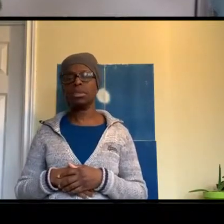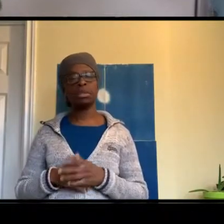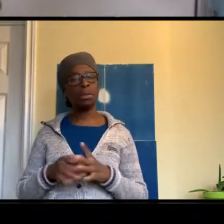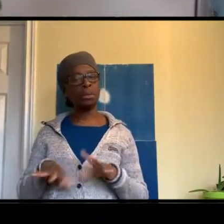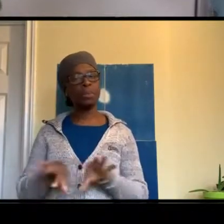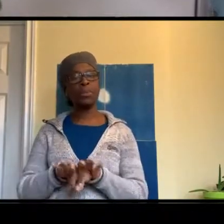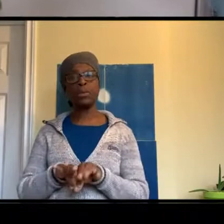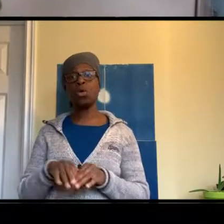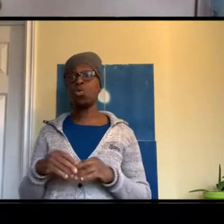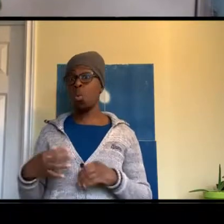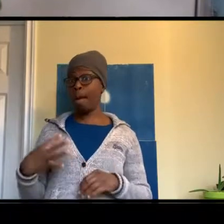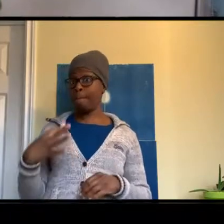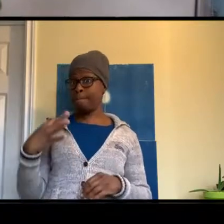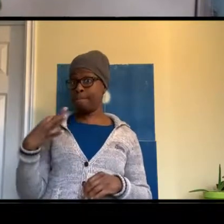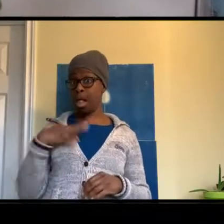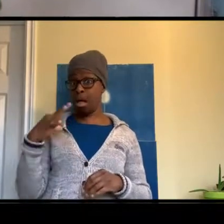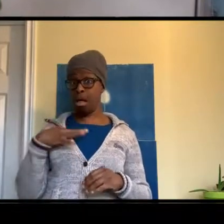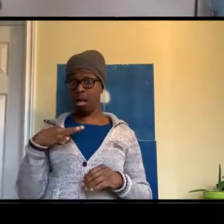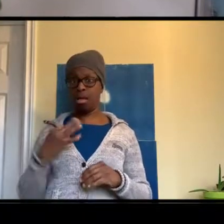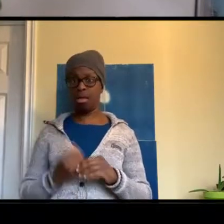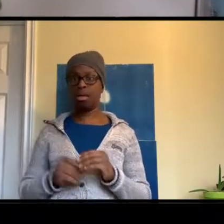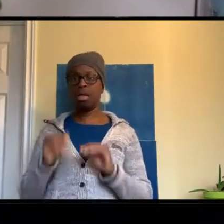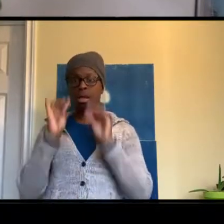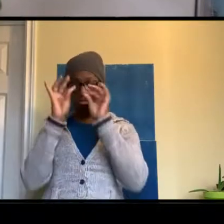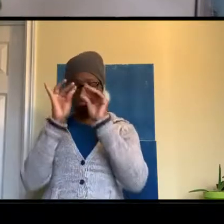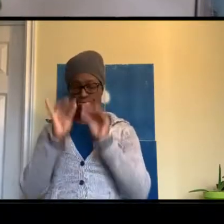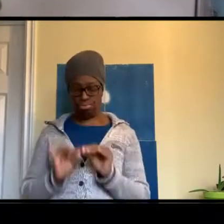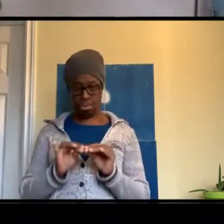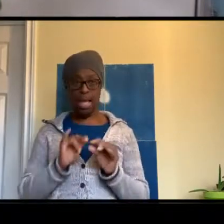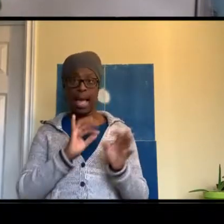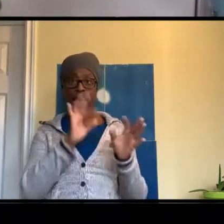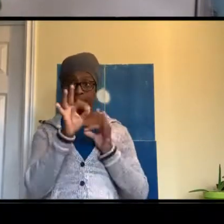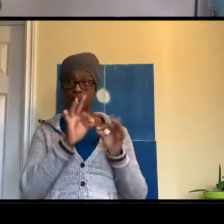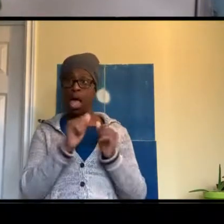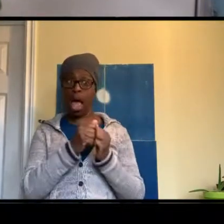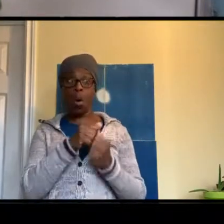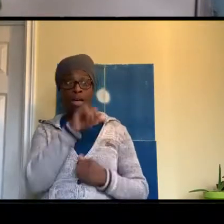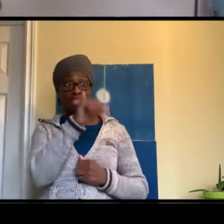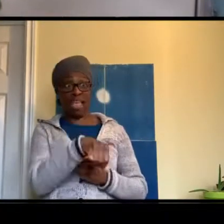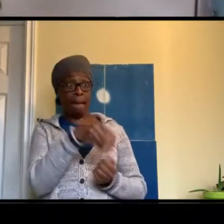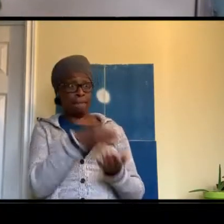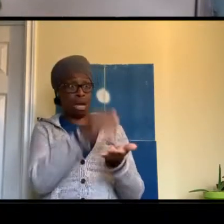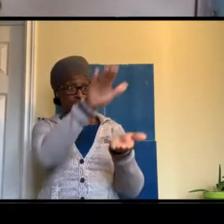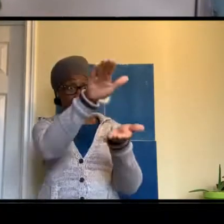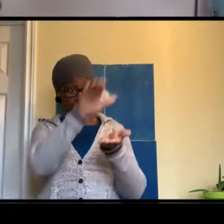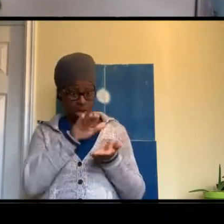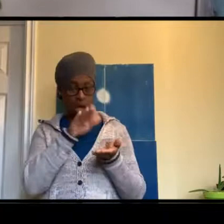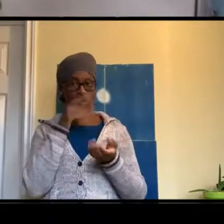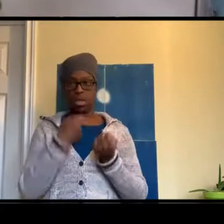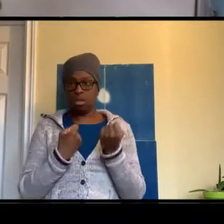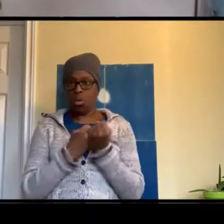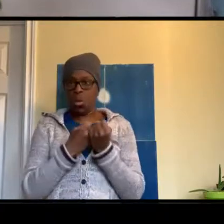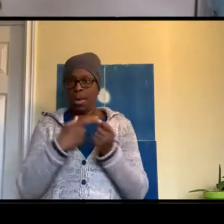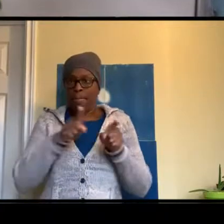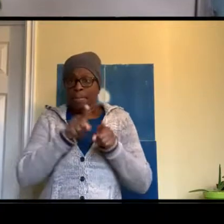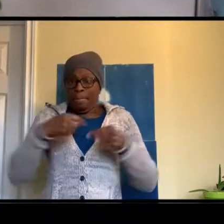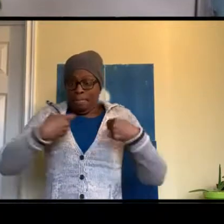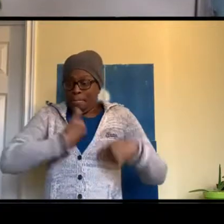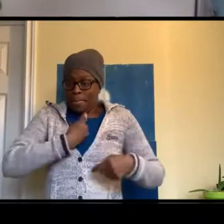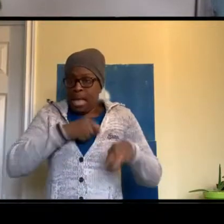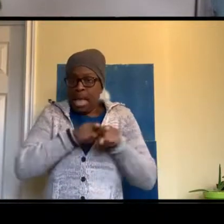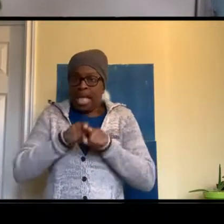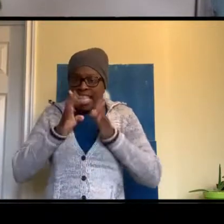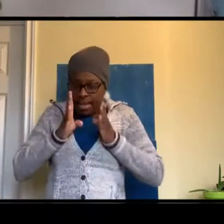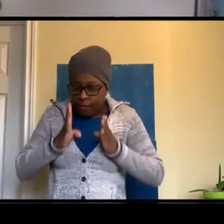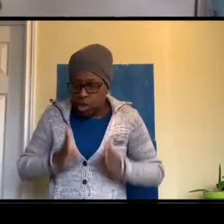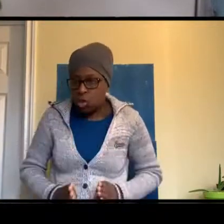this will support your process as an individual artist. So if you're a playwright and you want to write a play and you want access to funding,